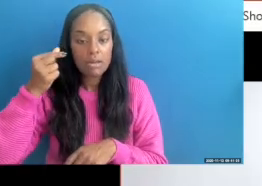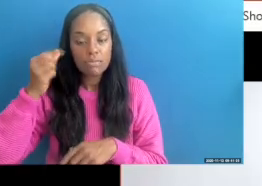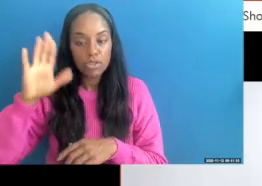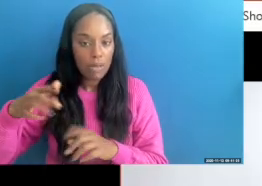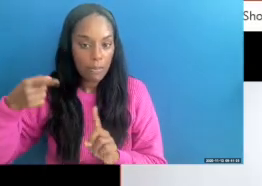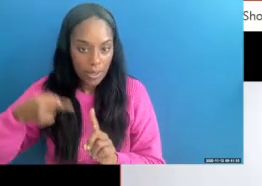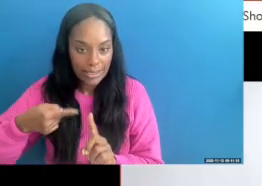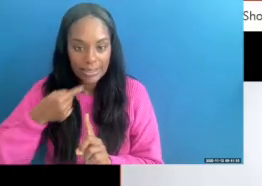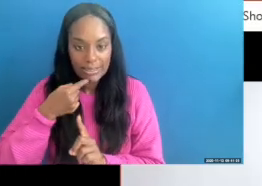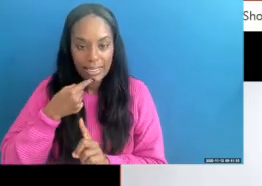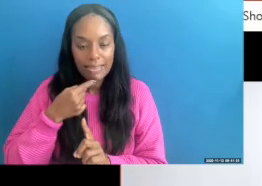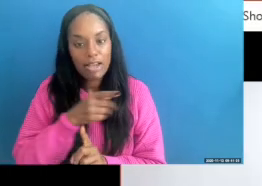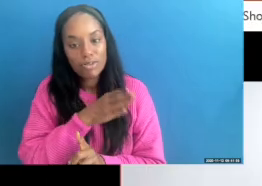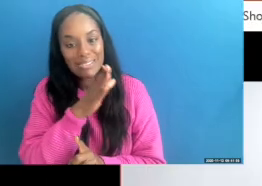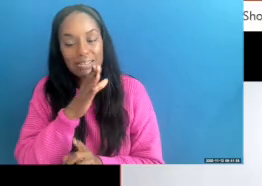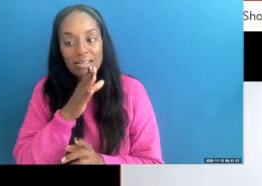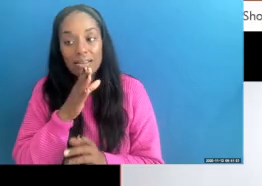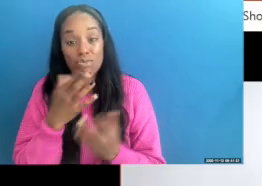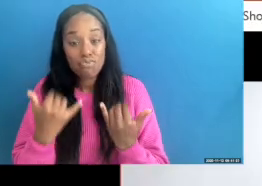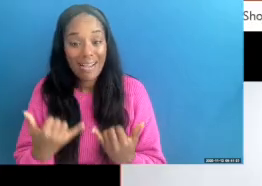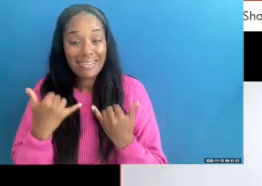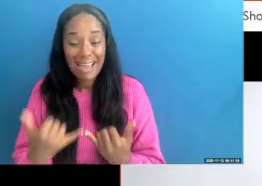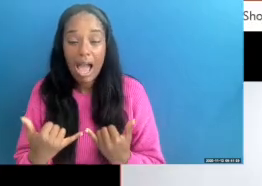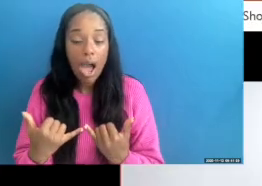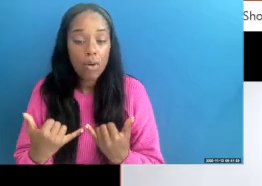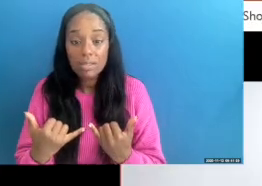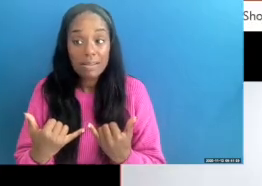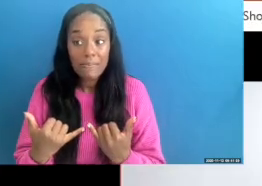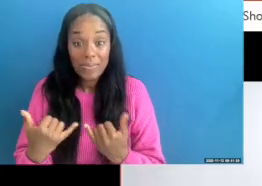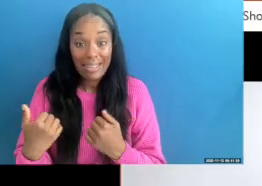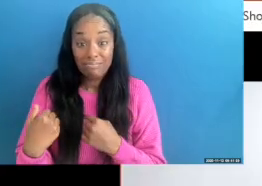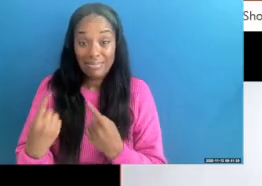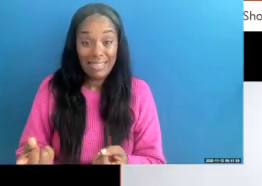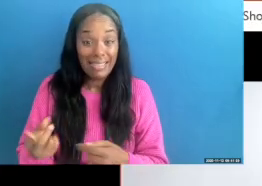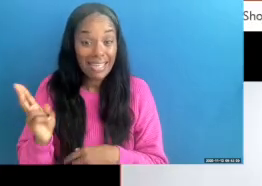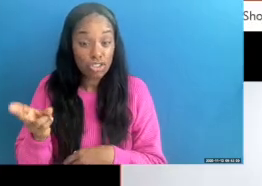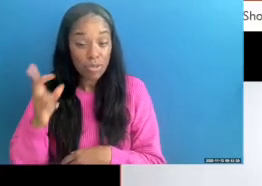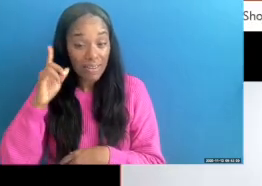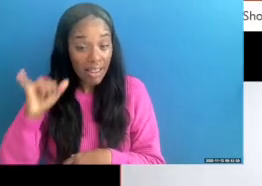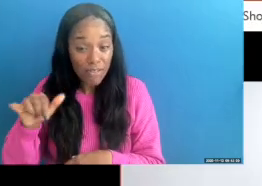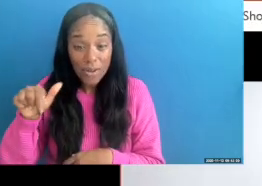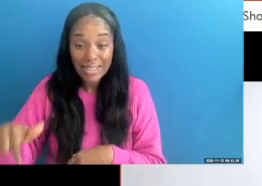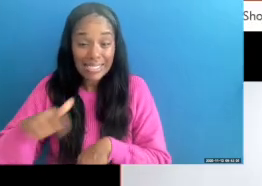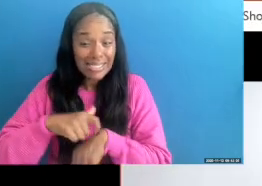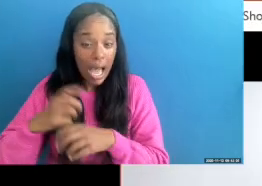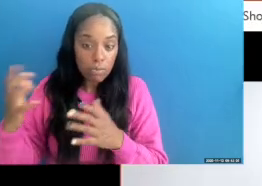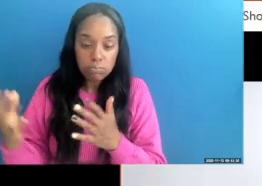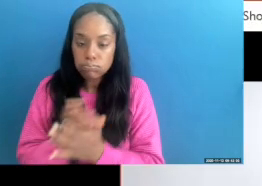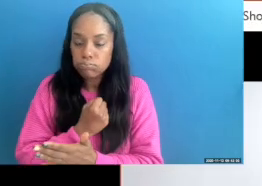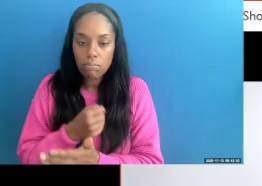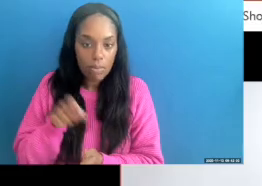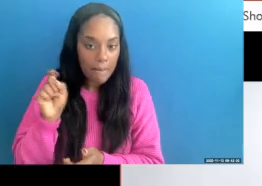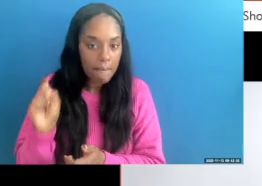to say is there has never been a more important time in the history of California for these incentive programs to